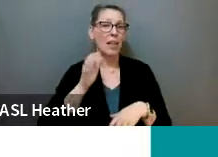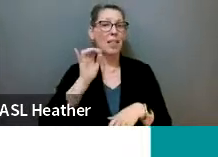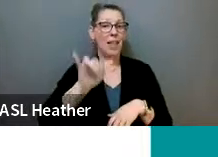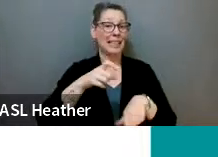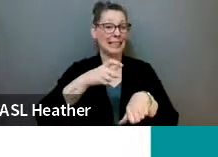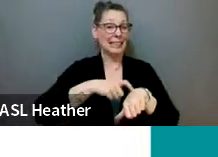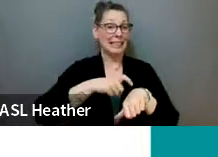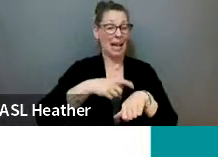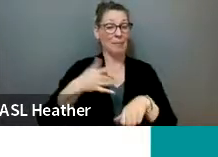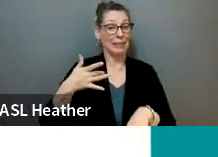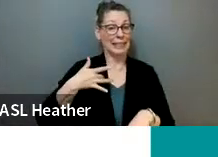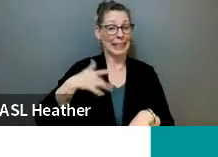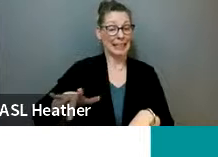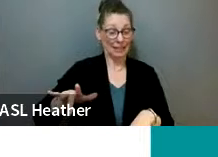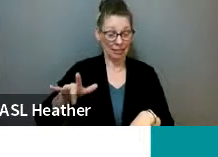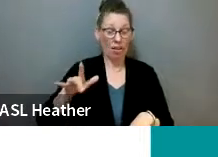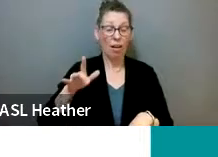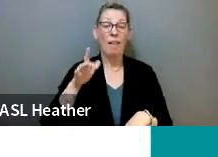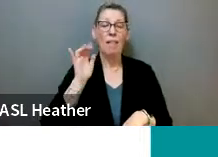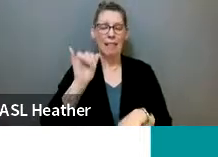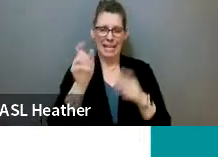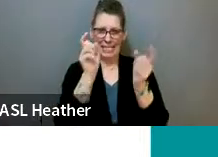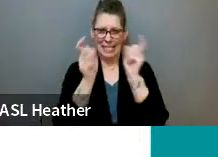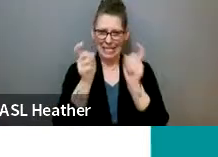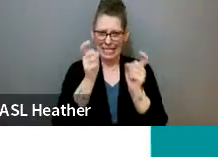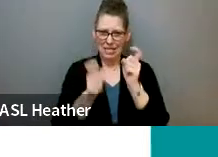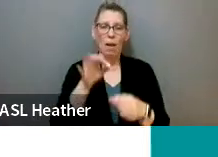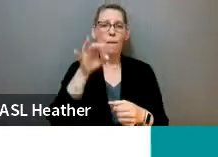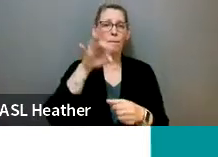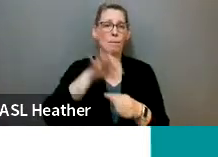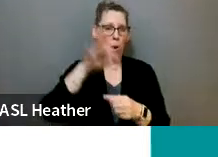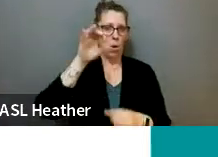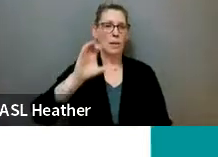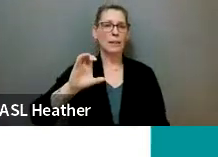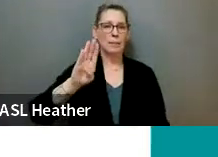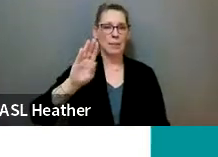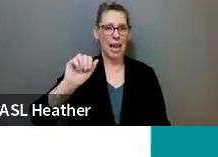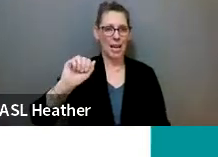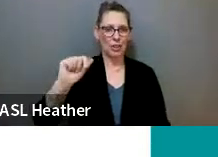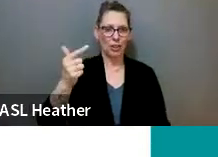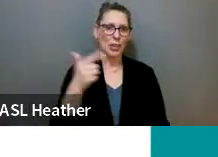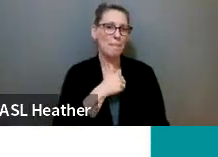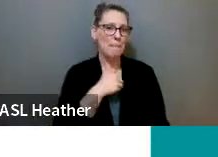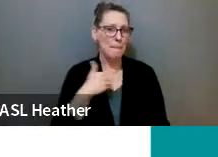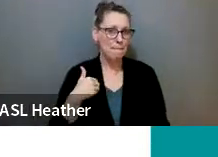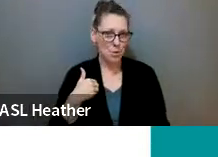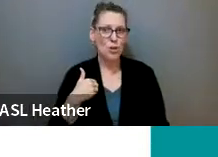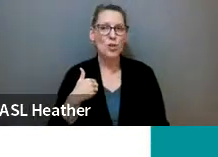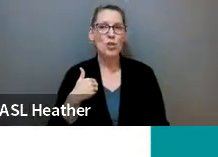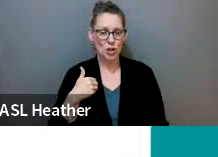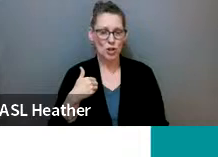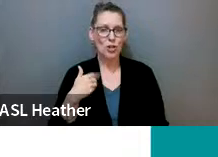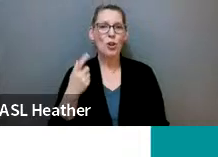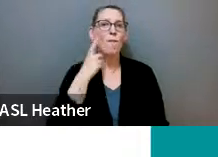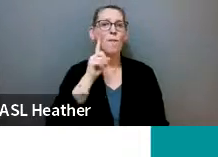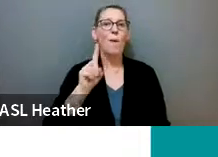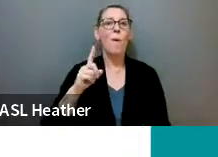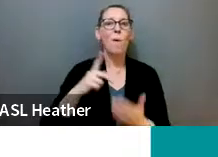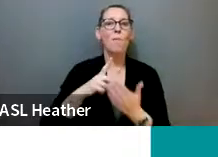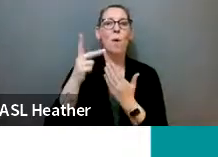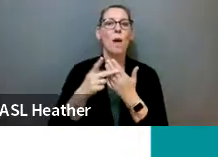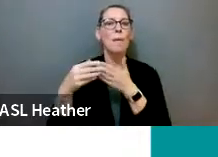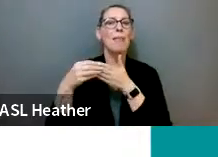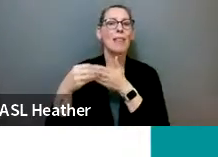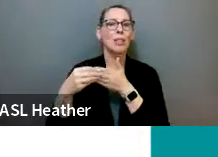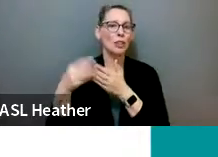sensitive potential benefits were then refined and voted on by the CBAG members to move forward for program leadership